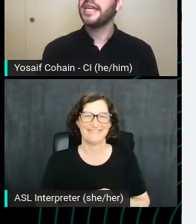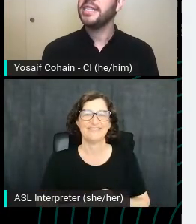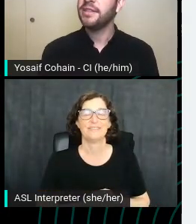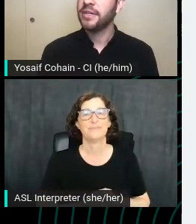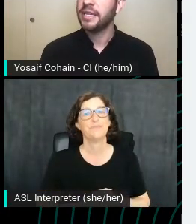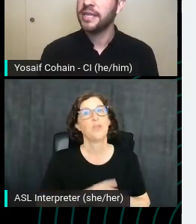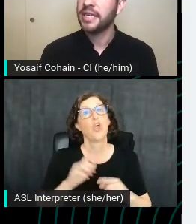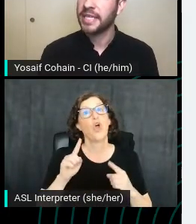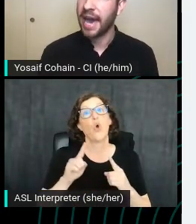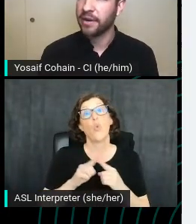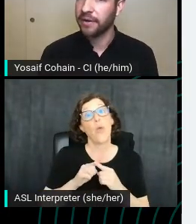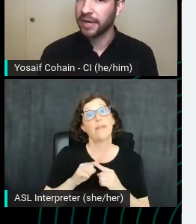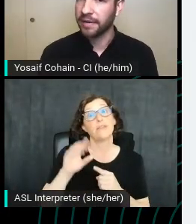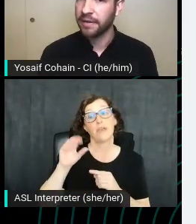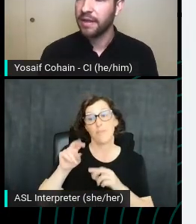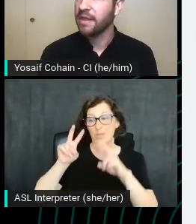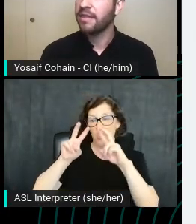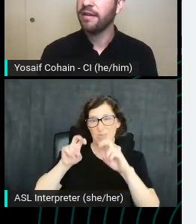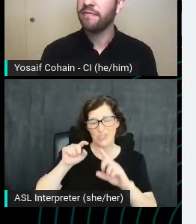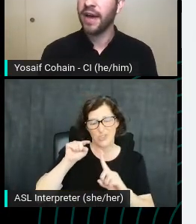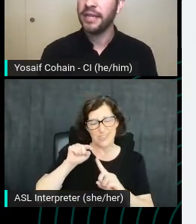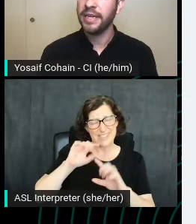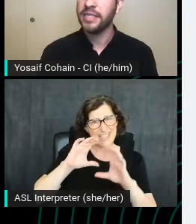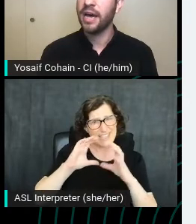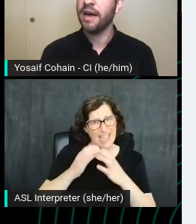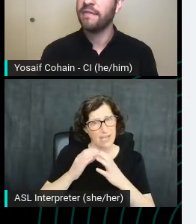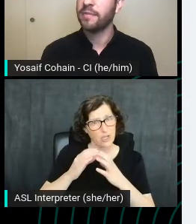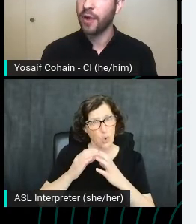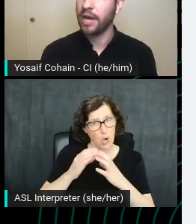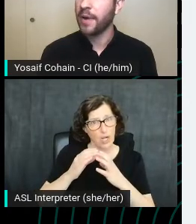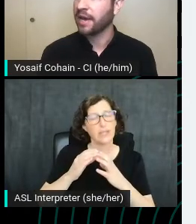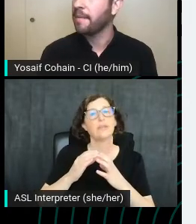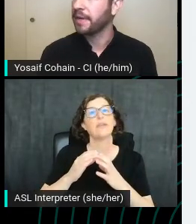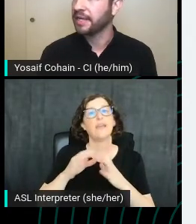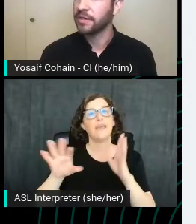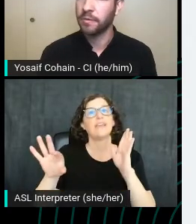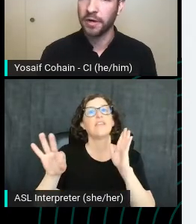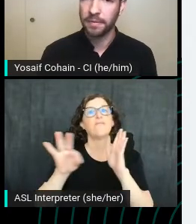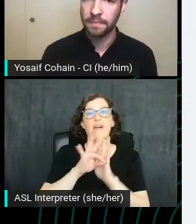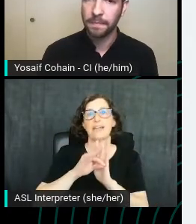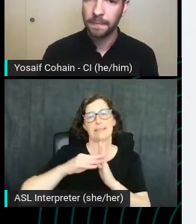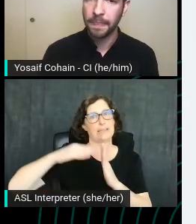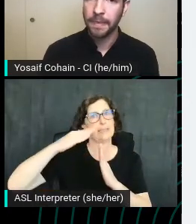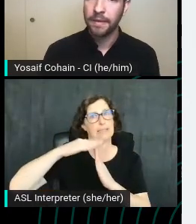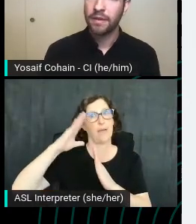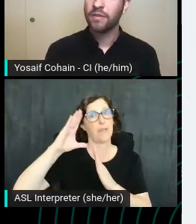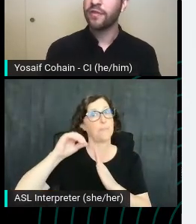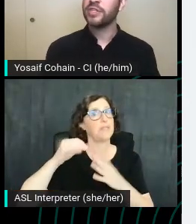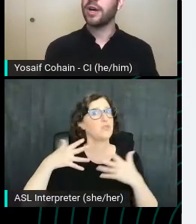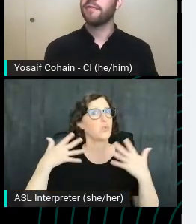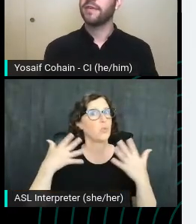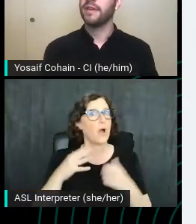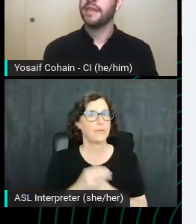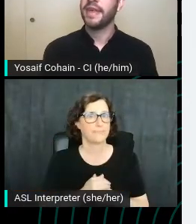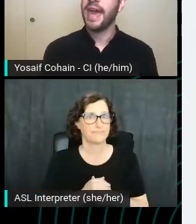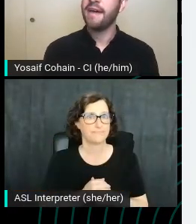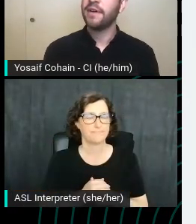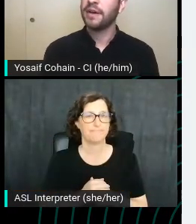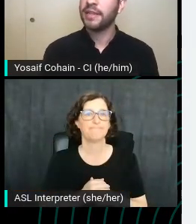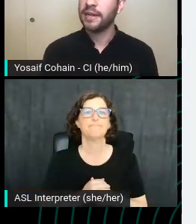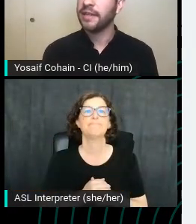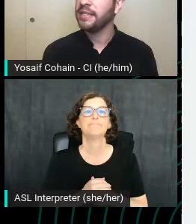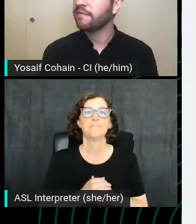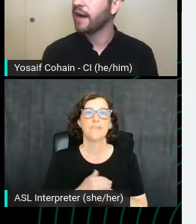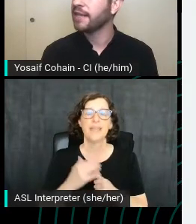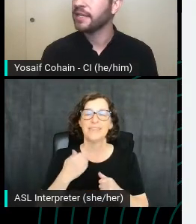When McKinsey looked into this category, the findings of the breakaway companies were, first off, they have